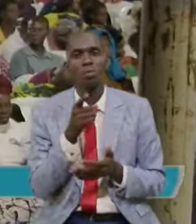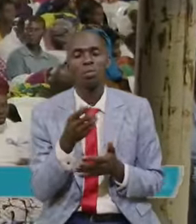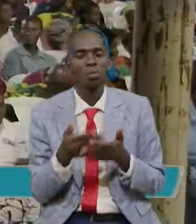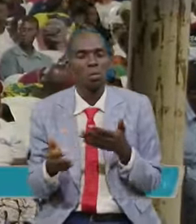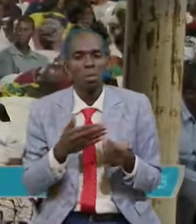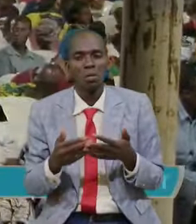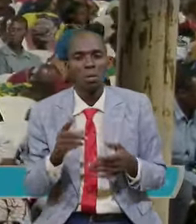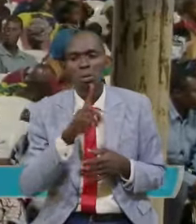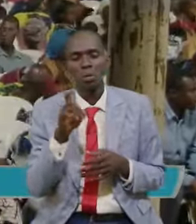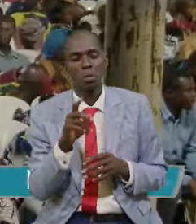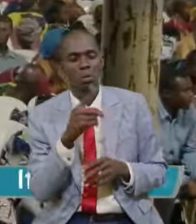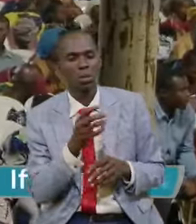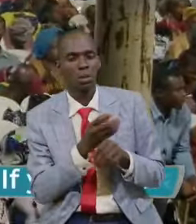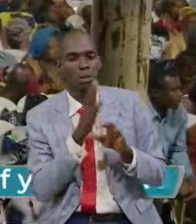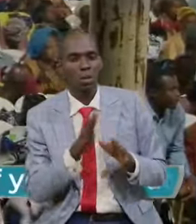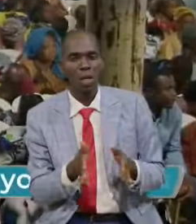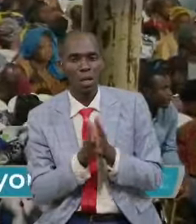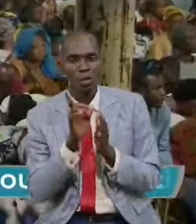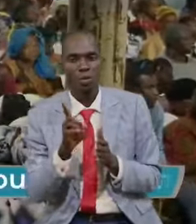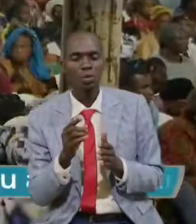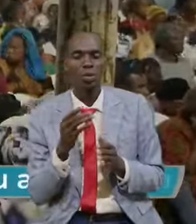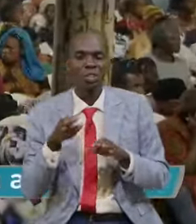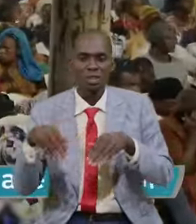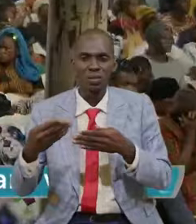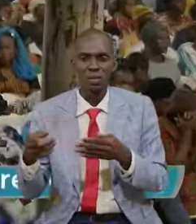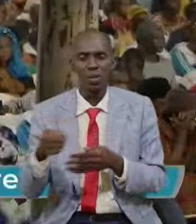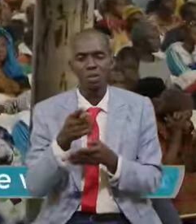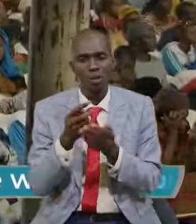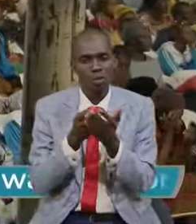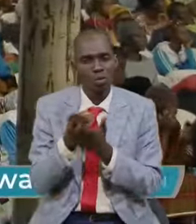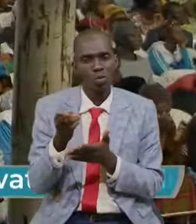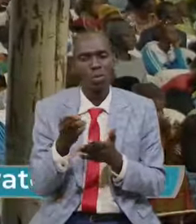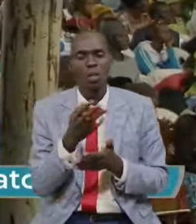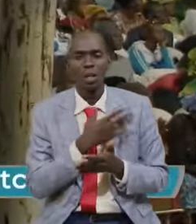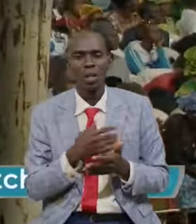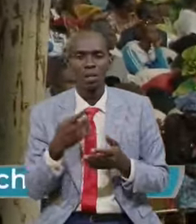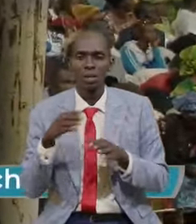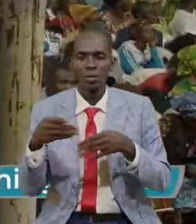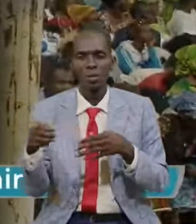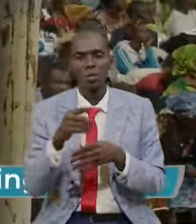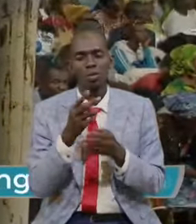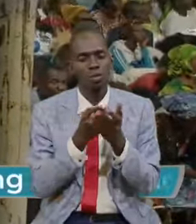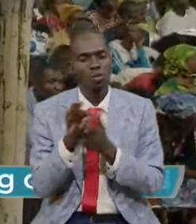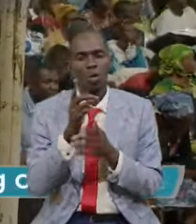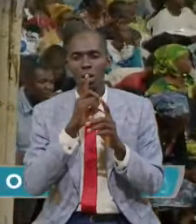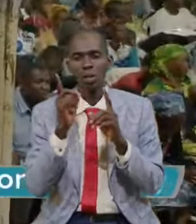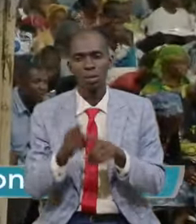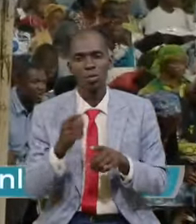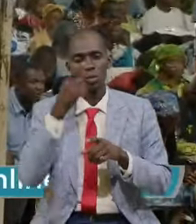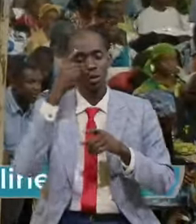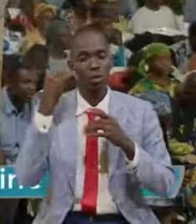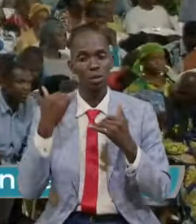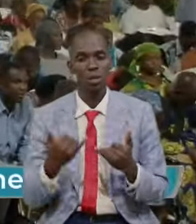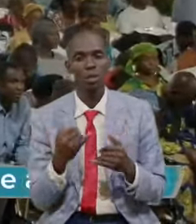they're asking you, give the truth and the true answer. Because now Christ,